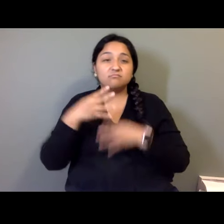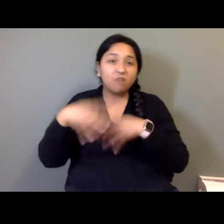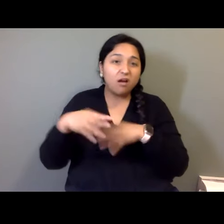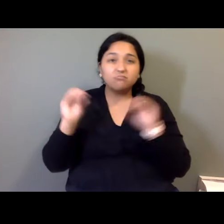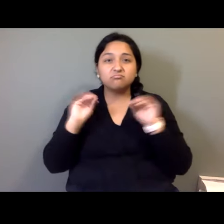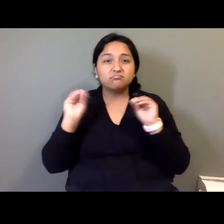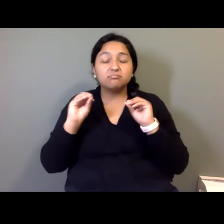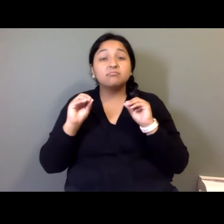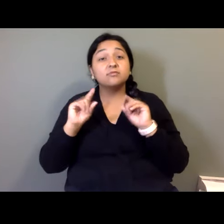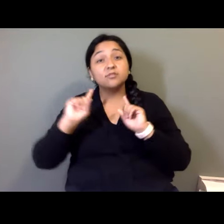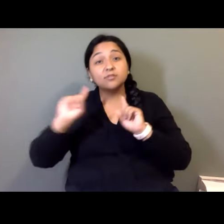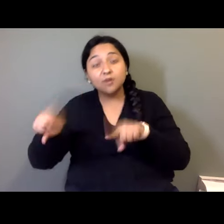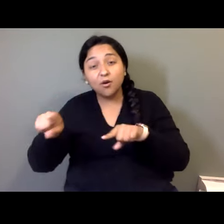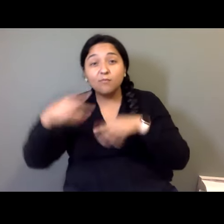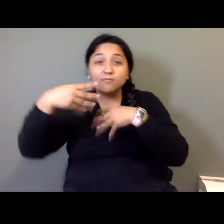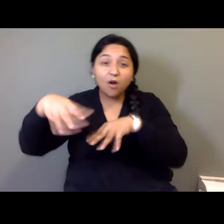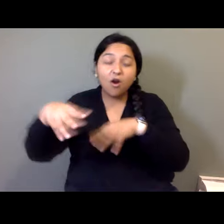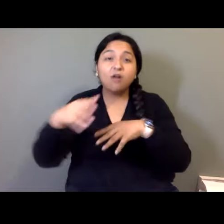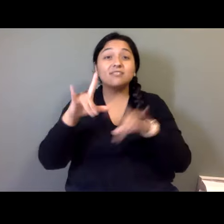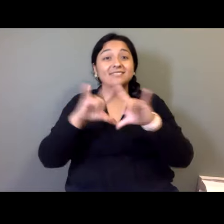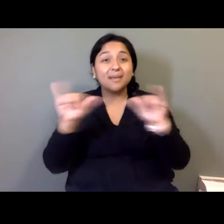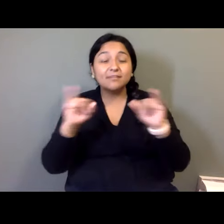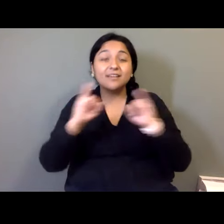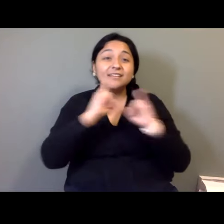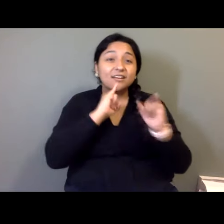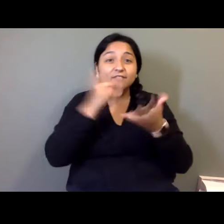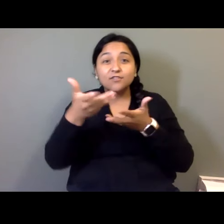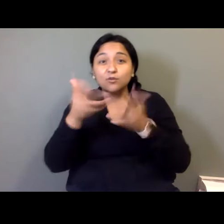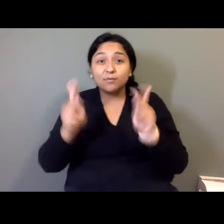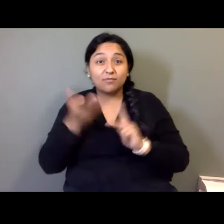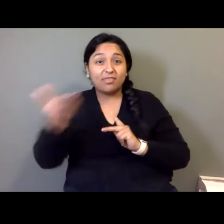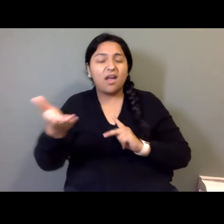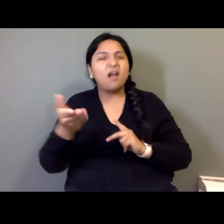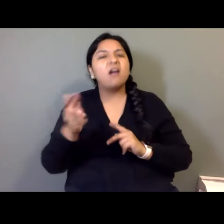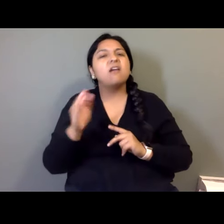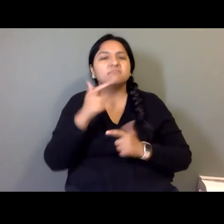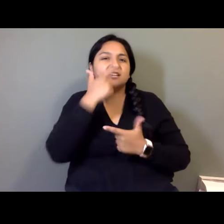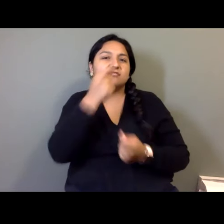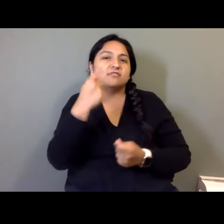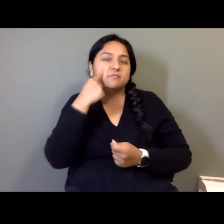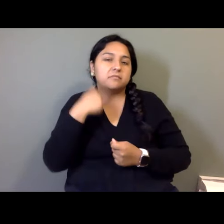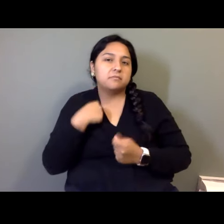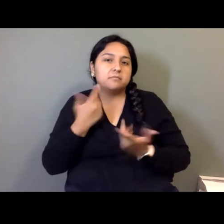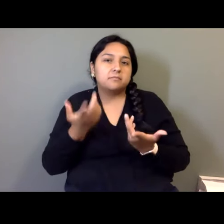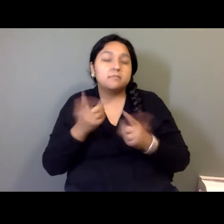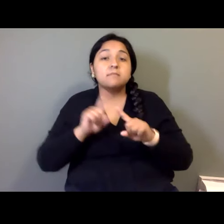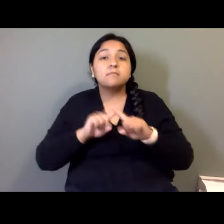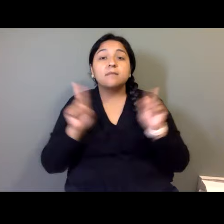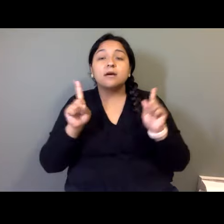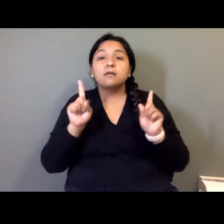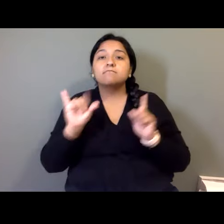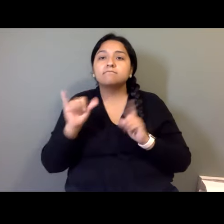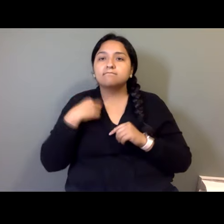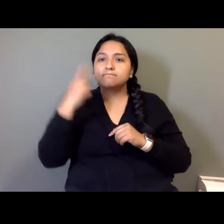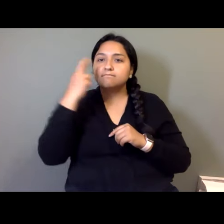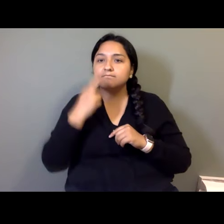march and also have to interview people there was an interesting experience for me. But what I realized while